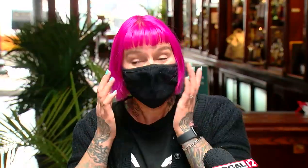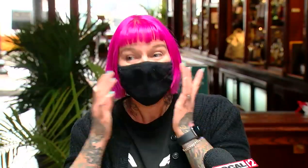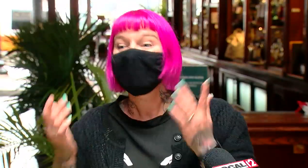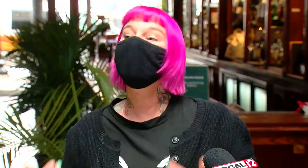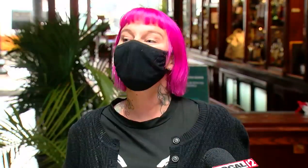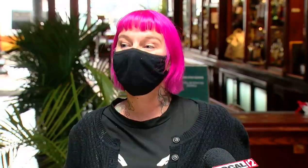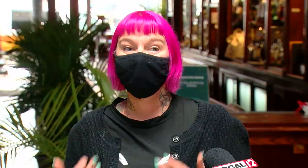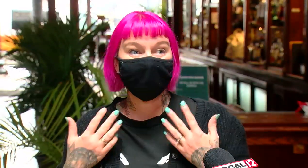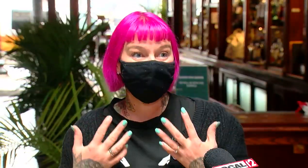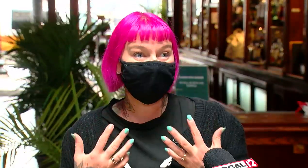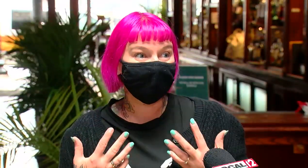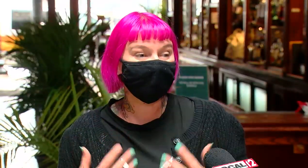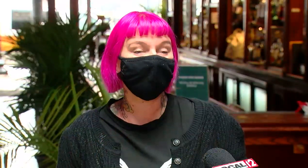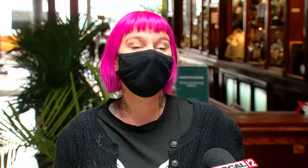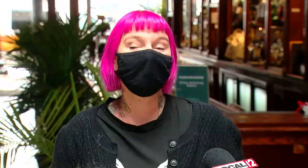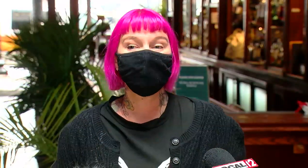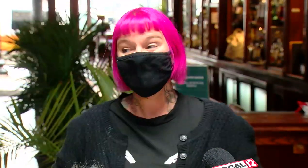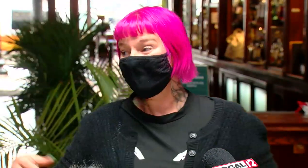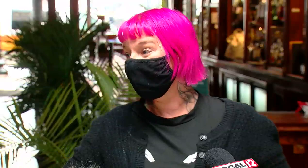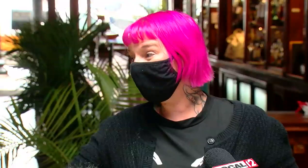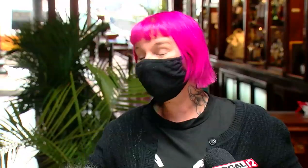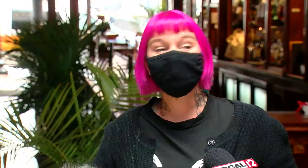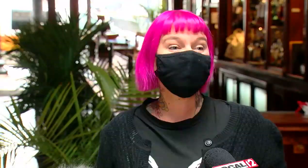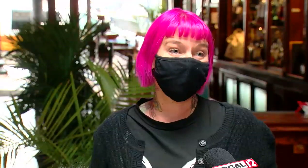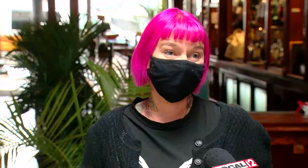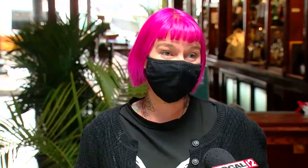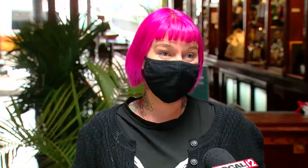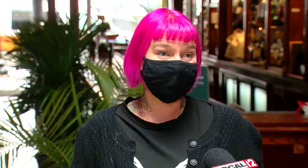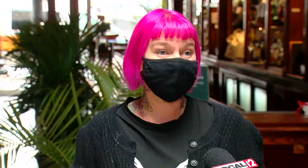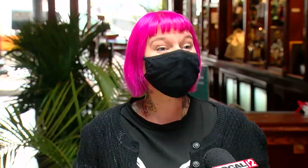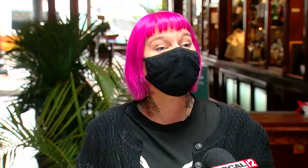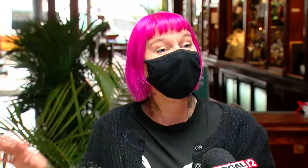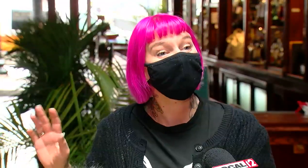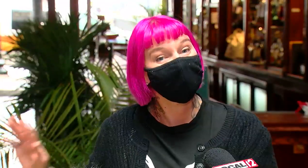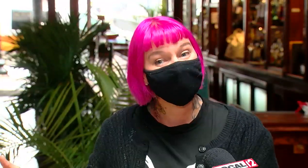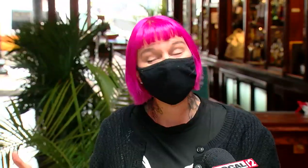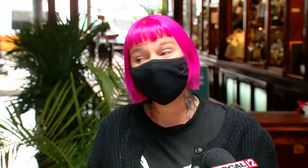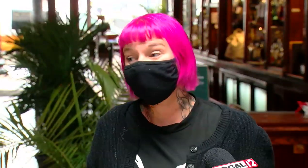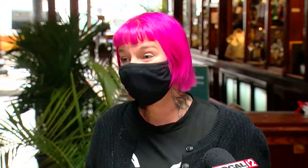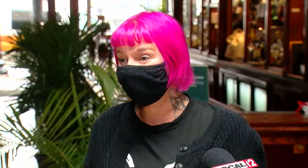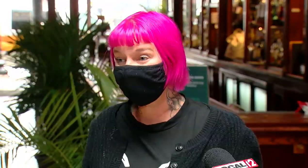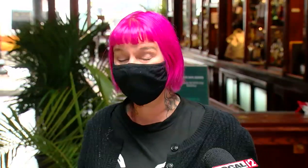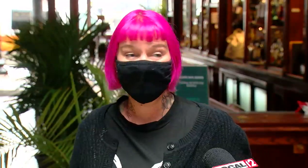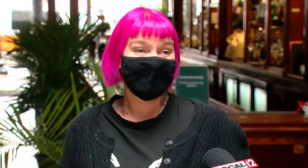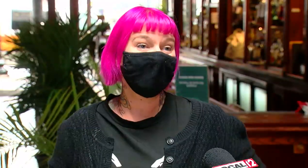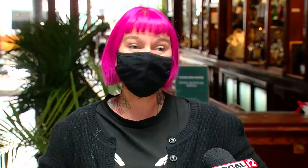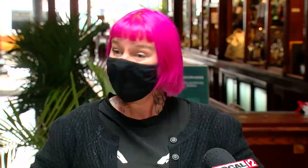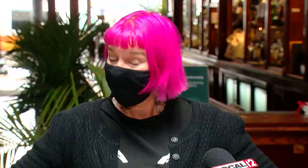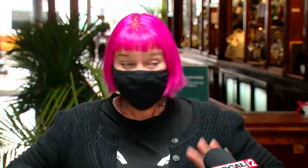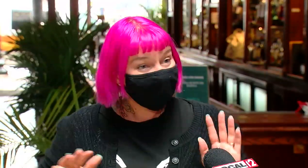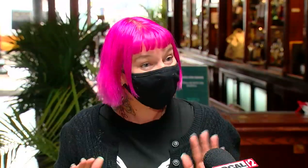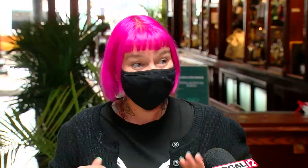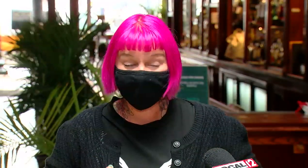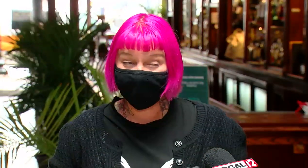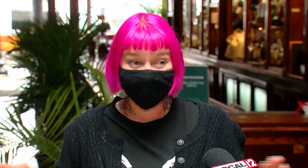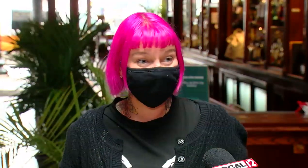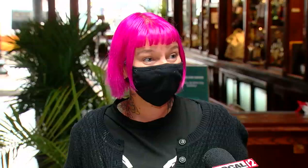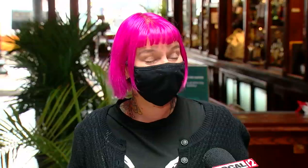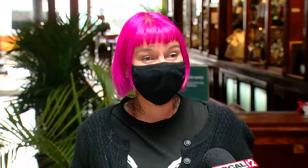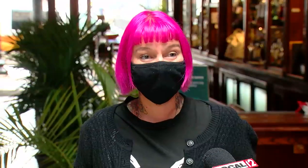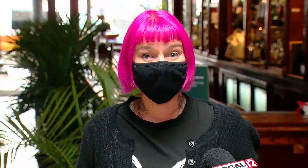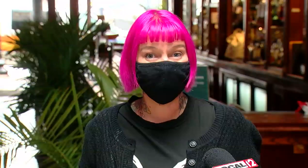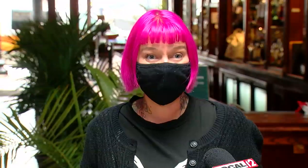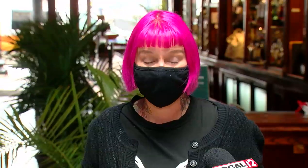like, hey, wear a mask. We need you to social distance. Hey, please stay seated. Making sure that